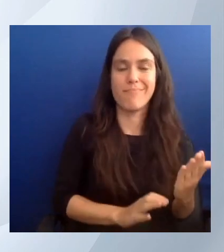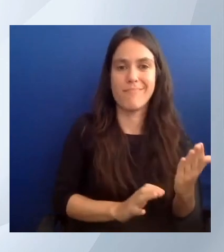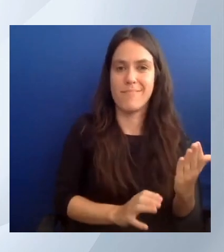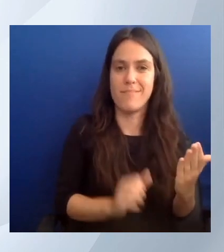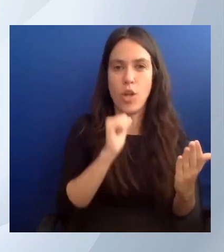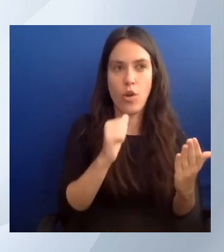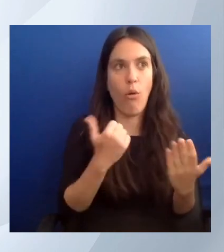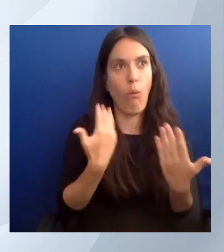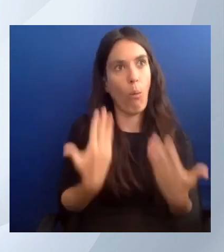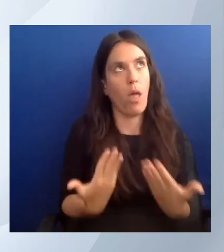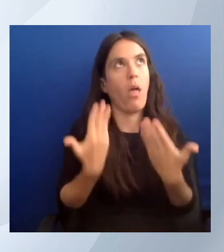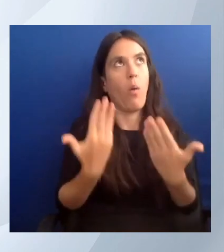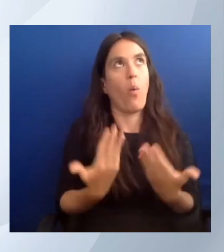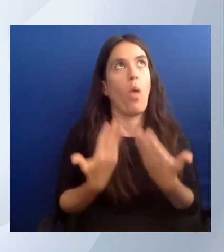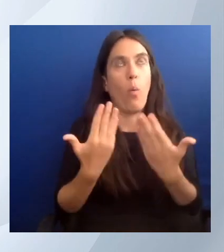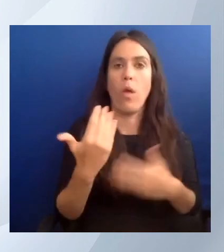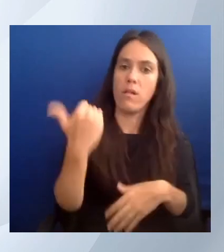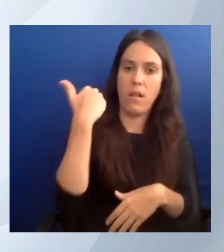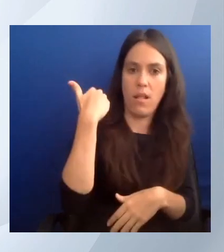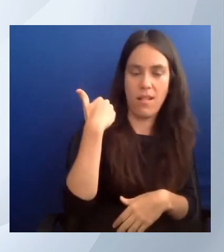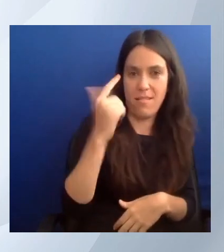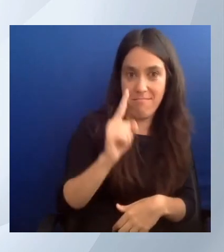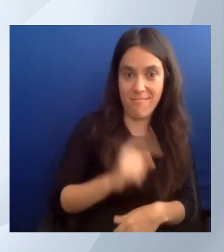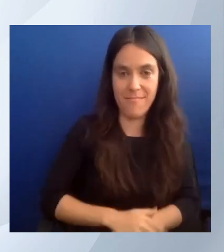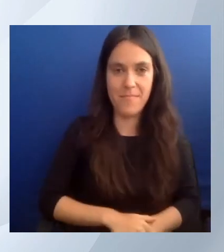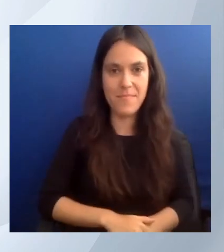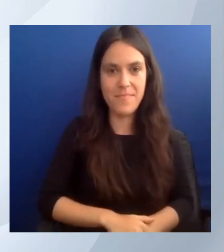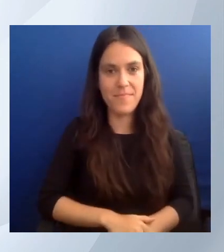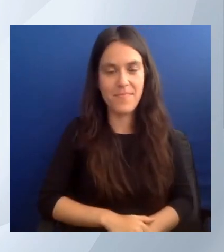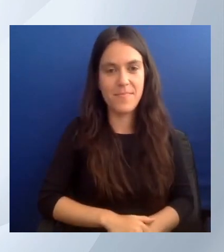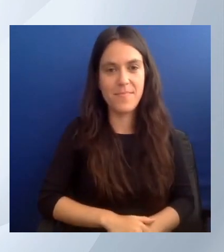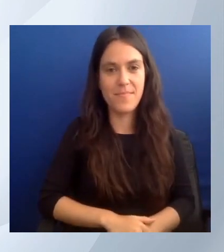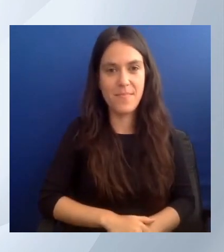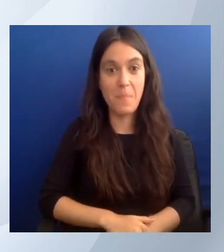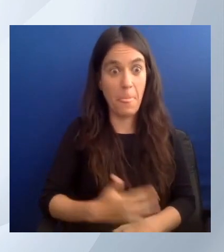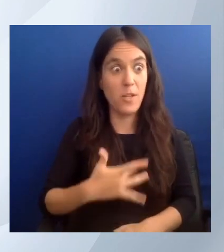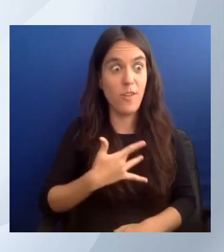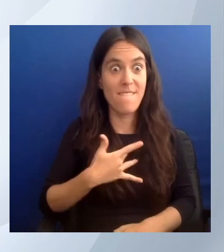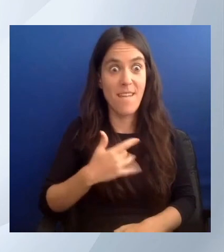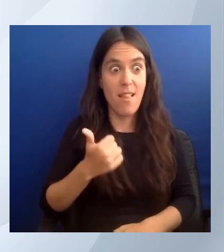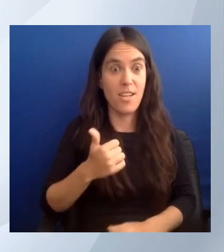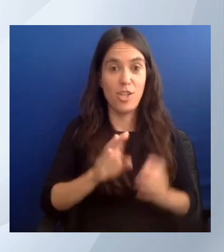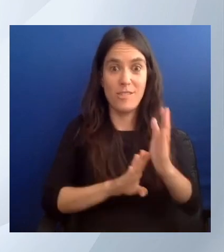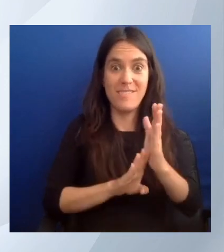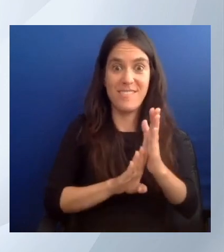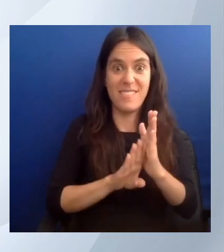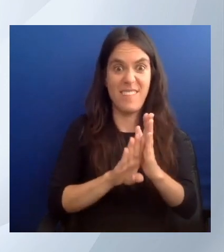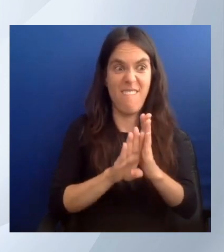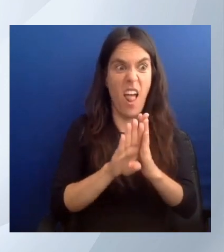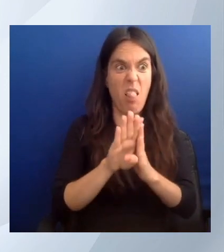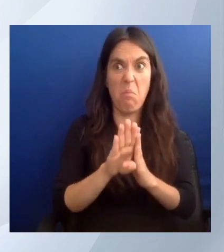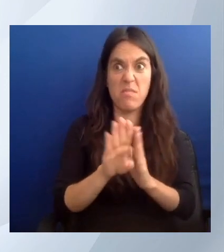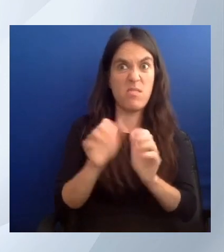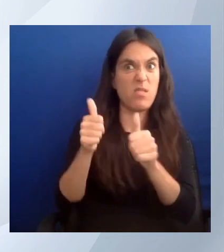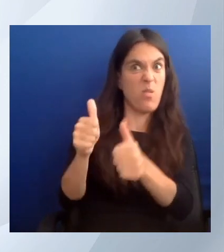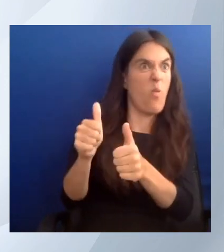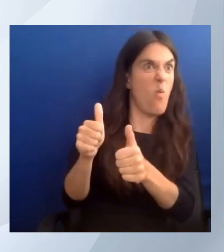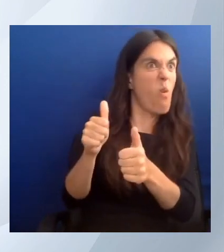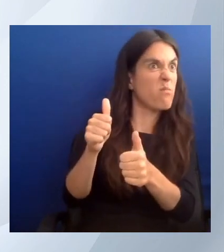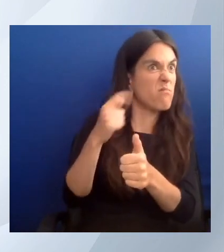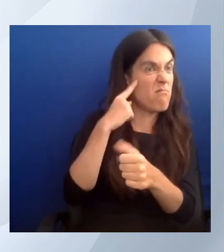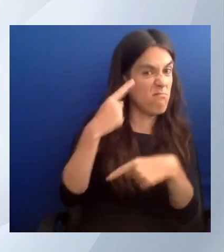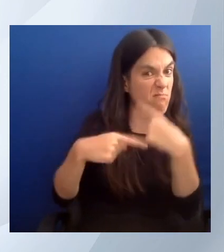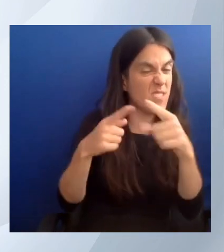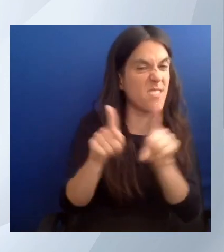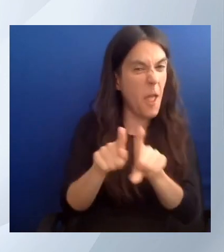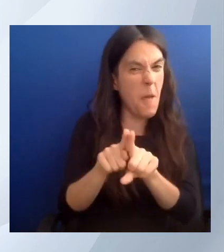them to come to us. And it was all stuff which, if you'd left it to the developers, I'm not sure that we would have got all of it. There was a lot of